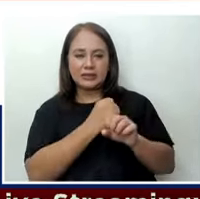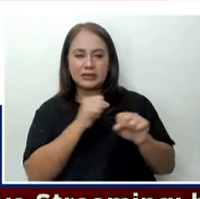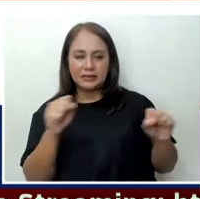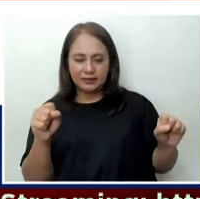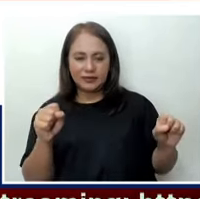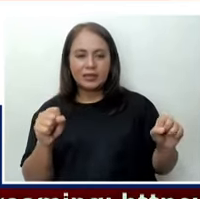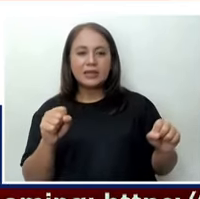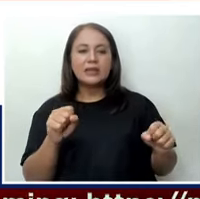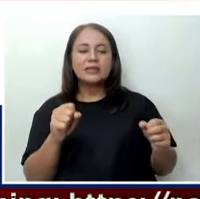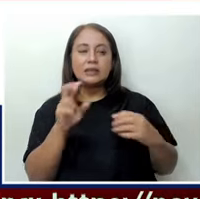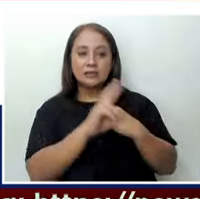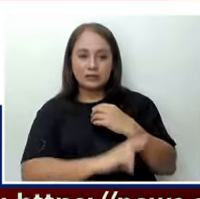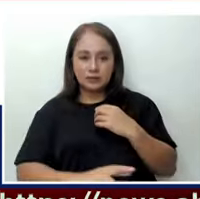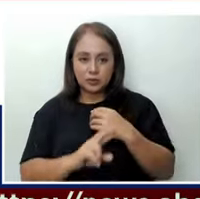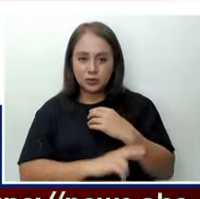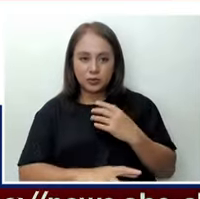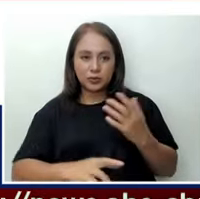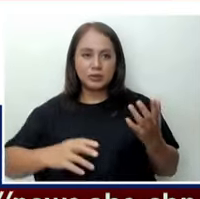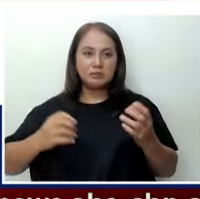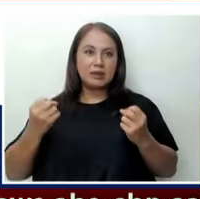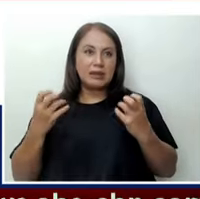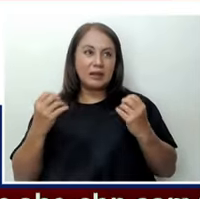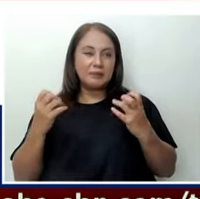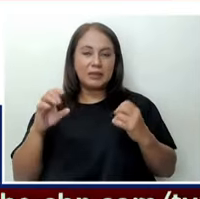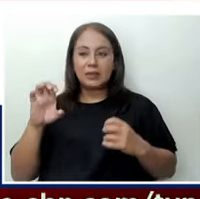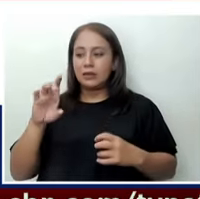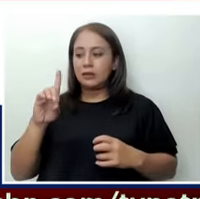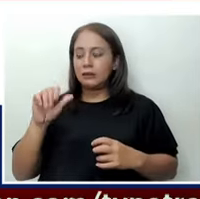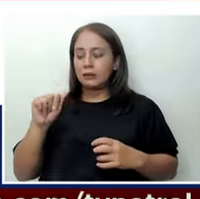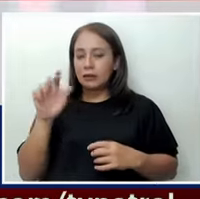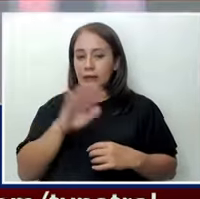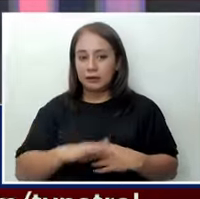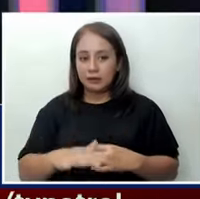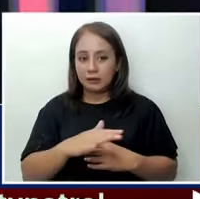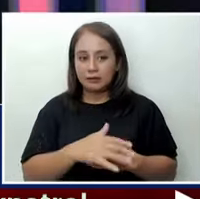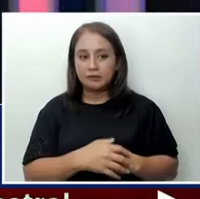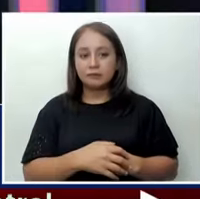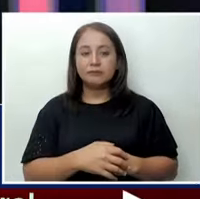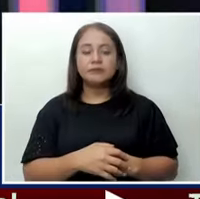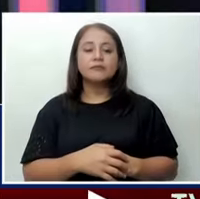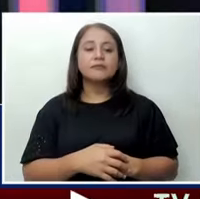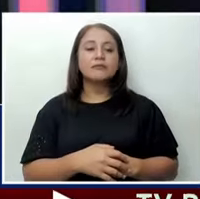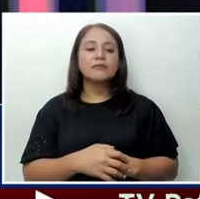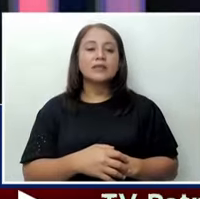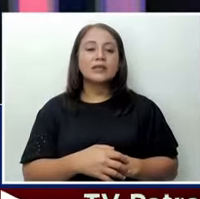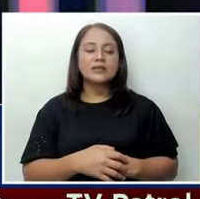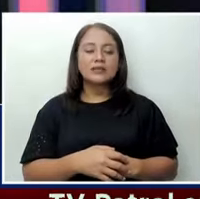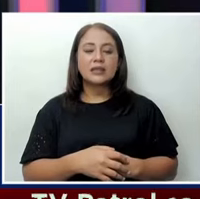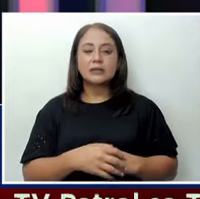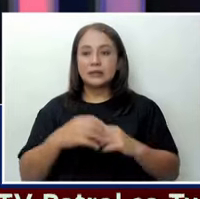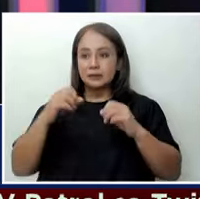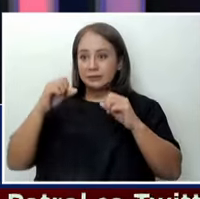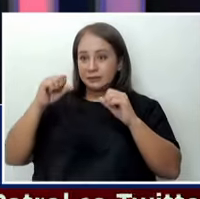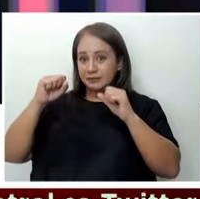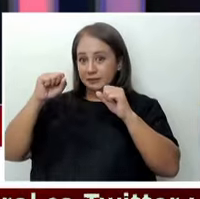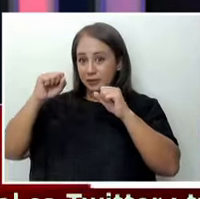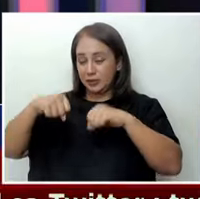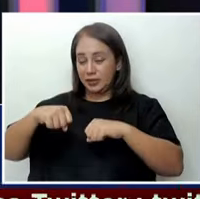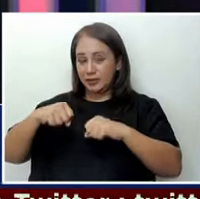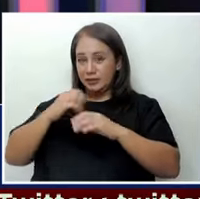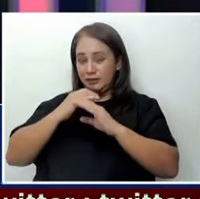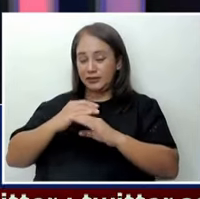ng rehiyon ang pagdami ng mga EDCA sites. The Mutual Defense Treaty dates back to